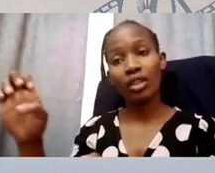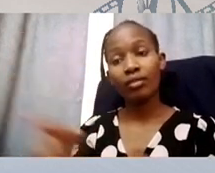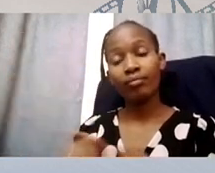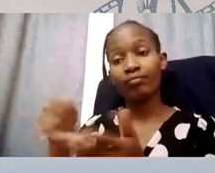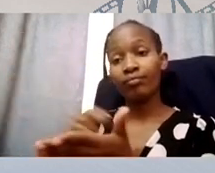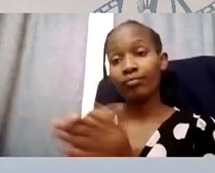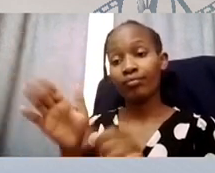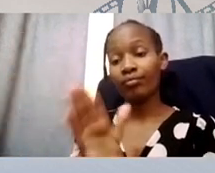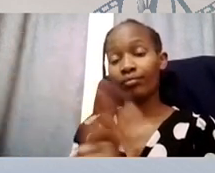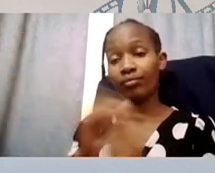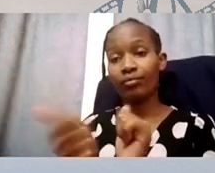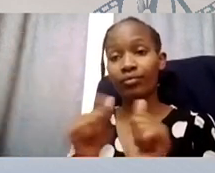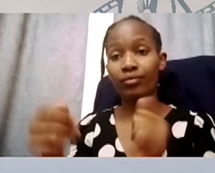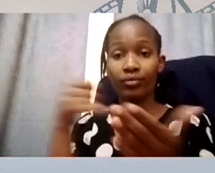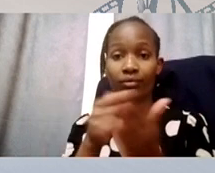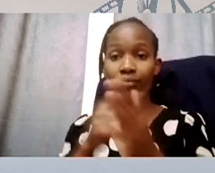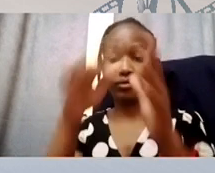Athletics Championship in Doha in